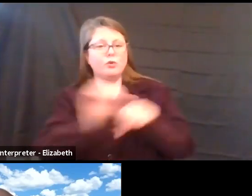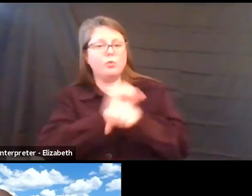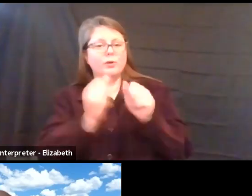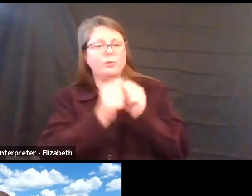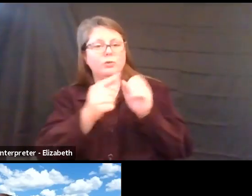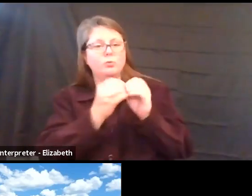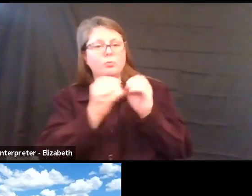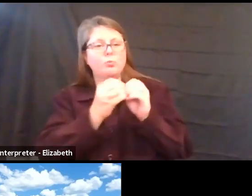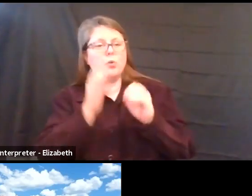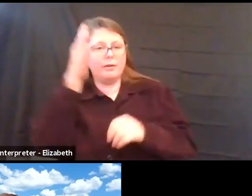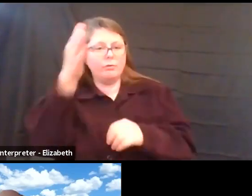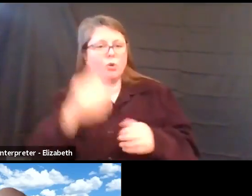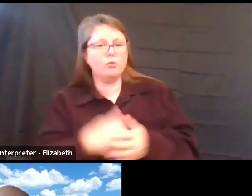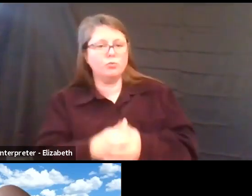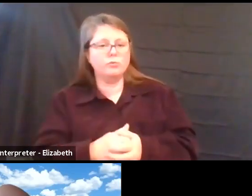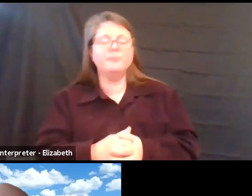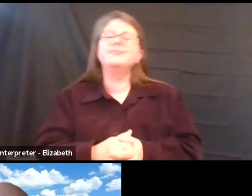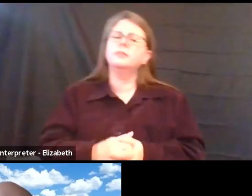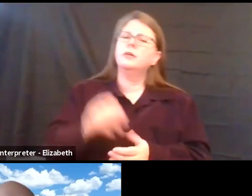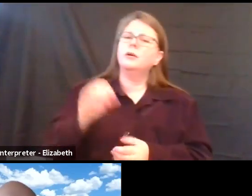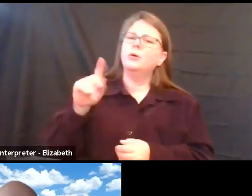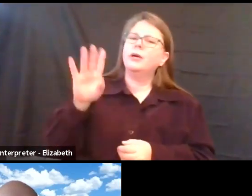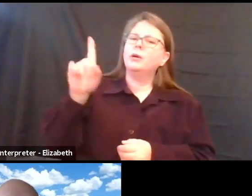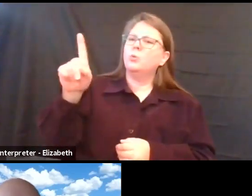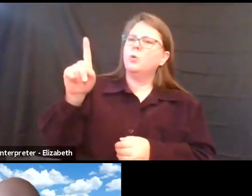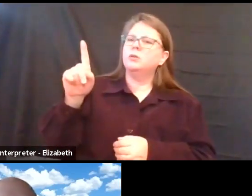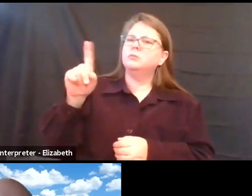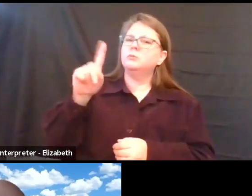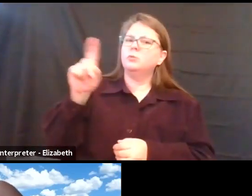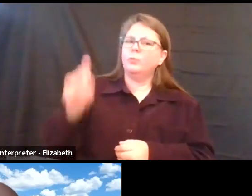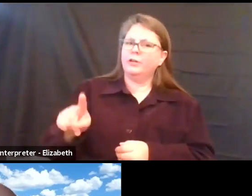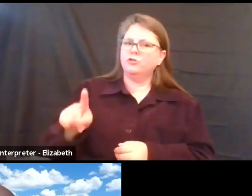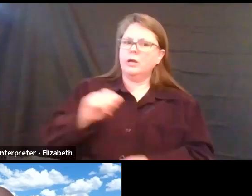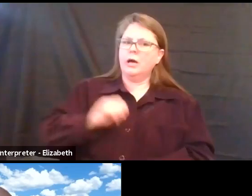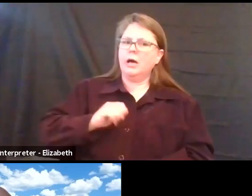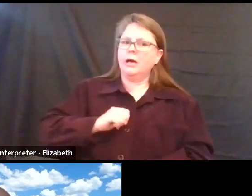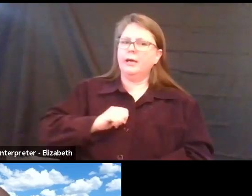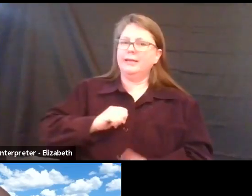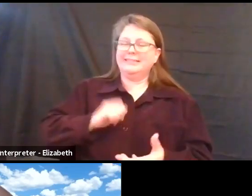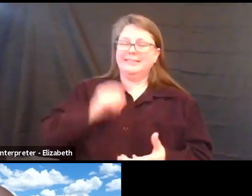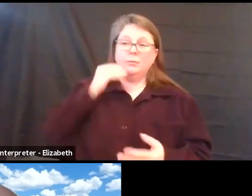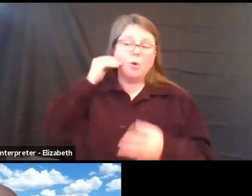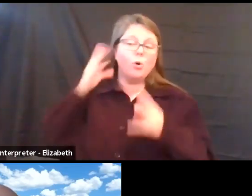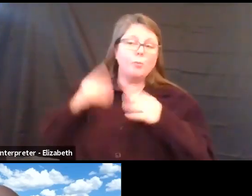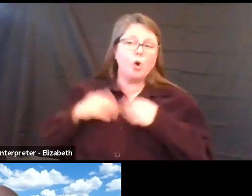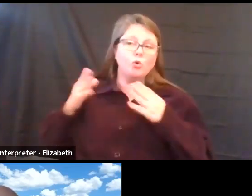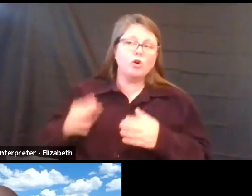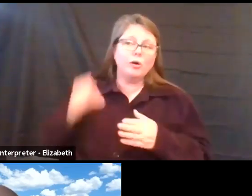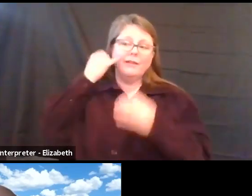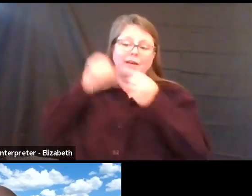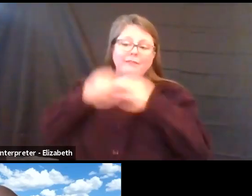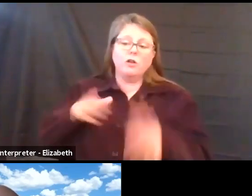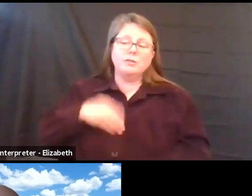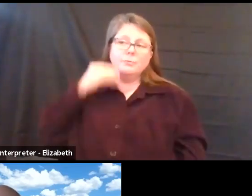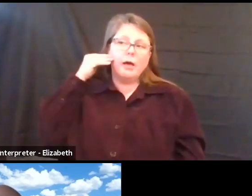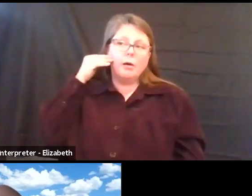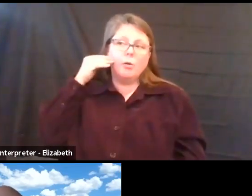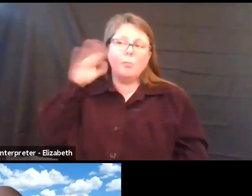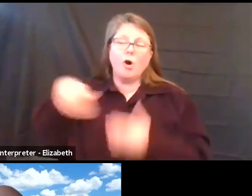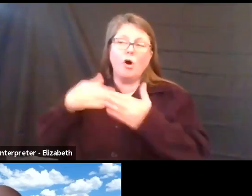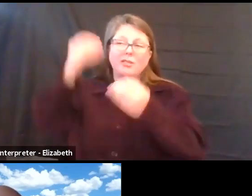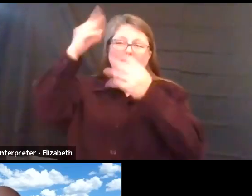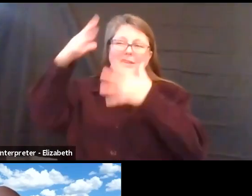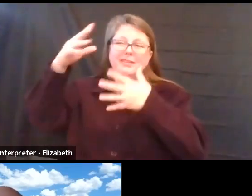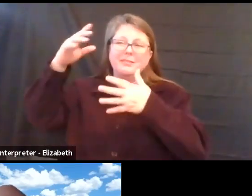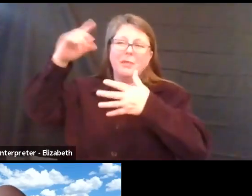just one question. Yes. If I'm a homeowner, I've lost my home. All of this seems pretty intimidating, the idea of having